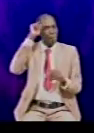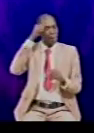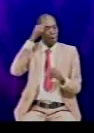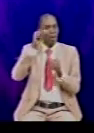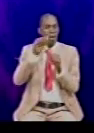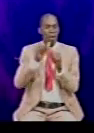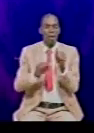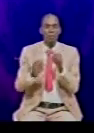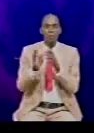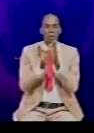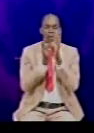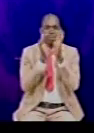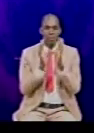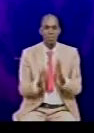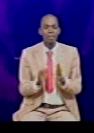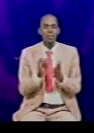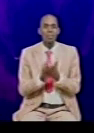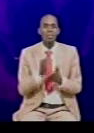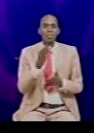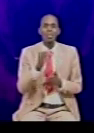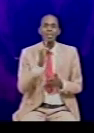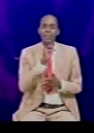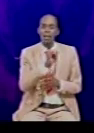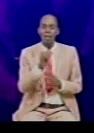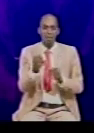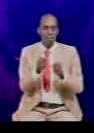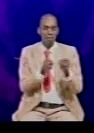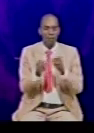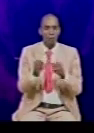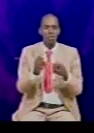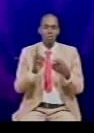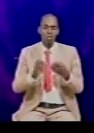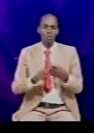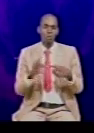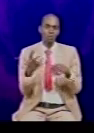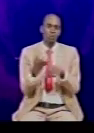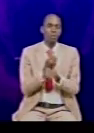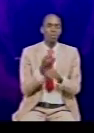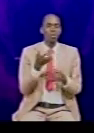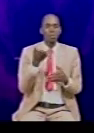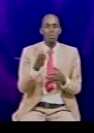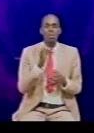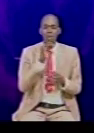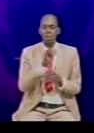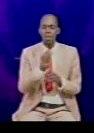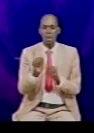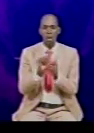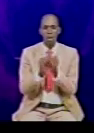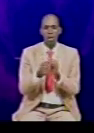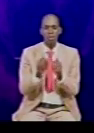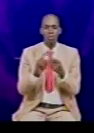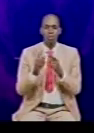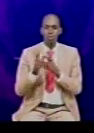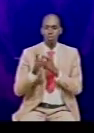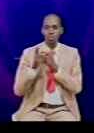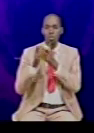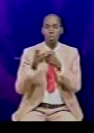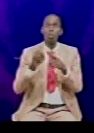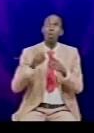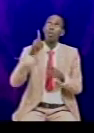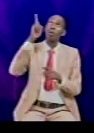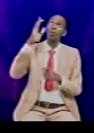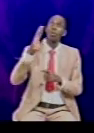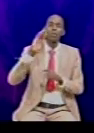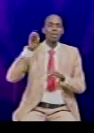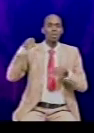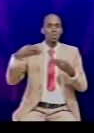Christian that there is a fight to be fought and a race to be run. But God gives us grace in